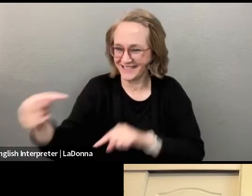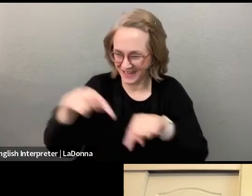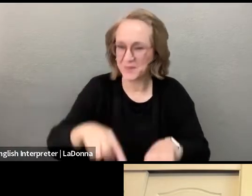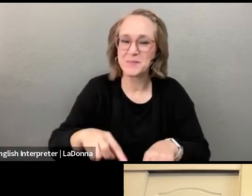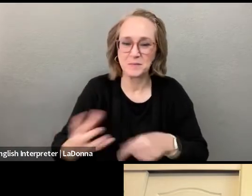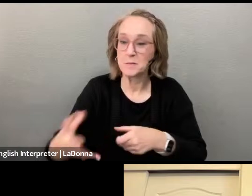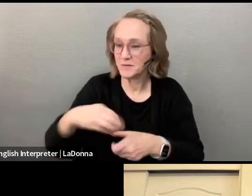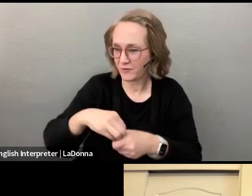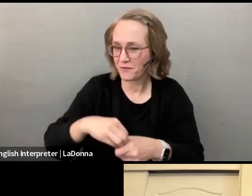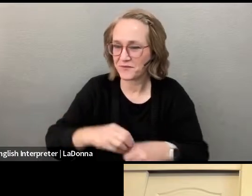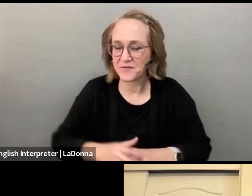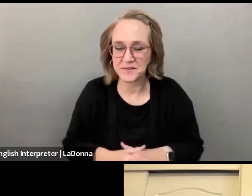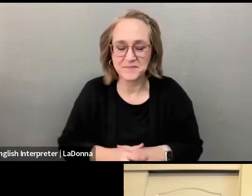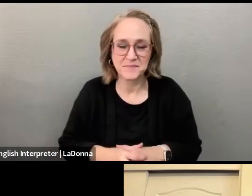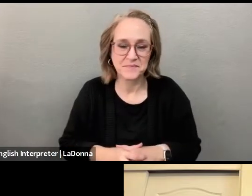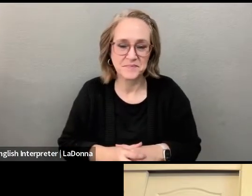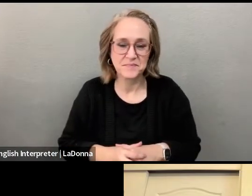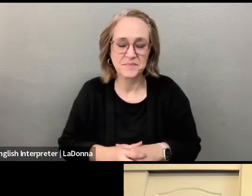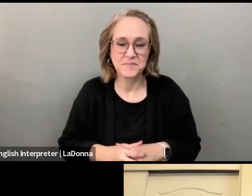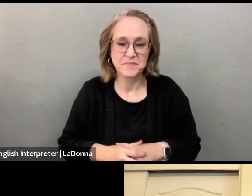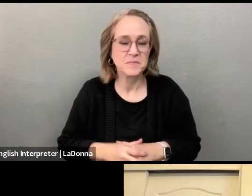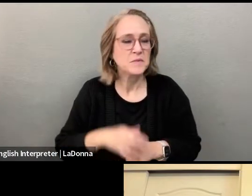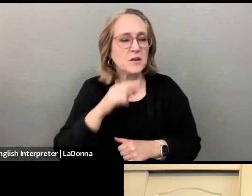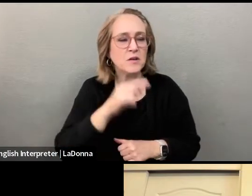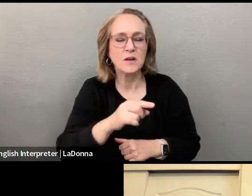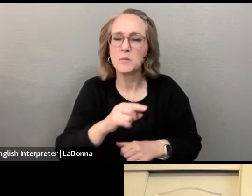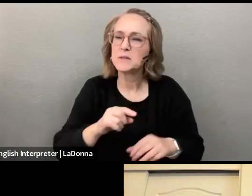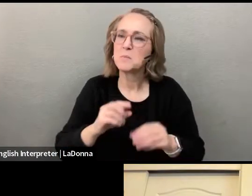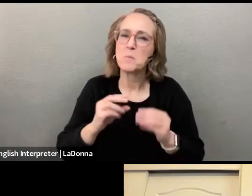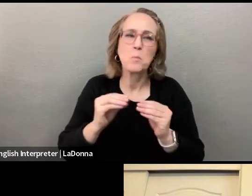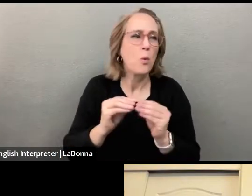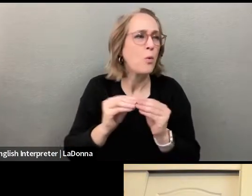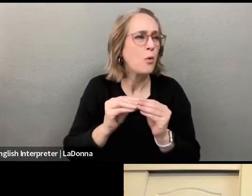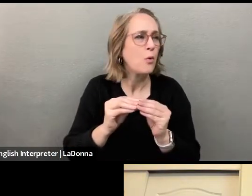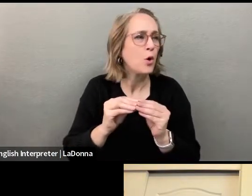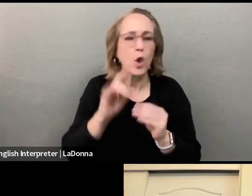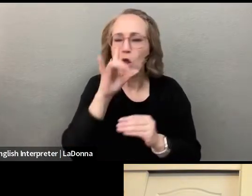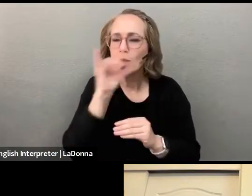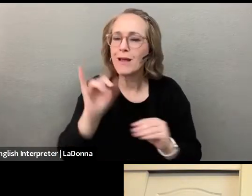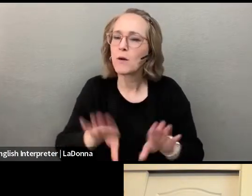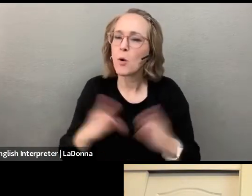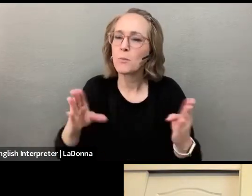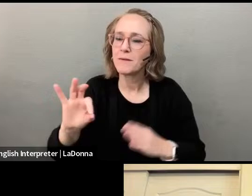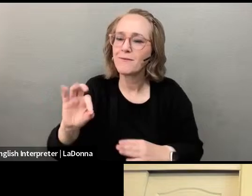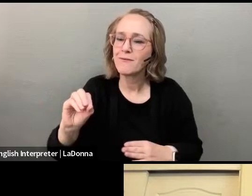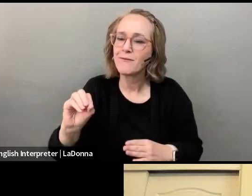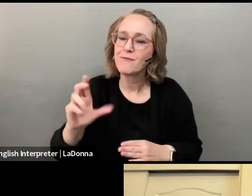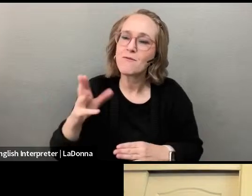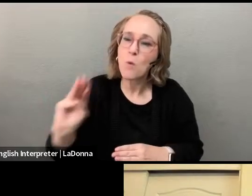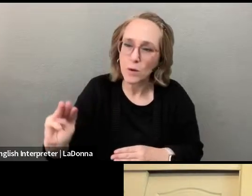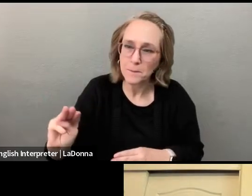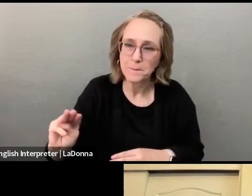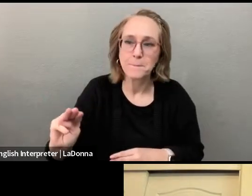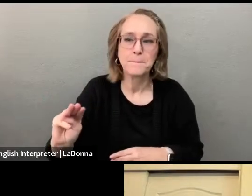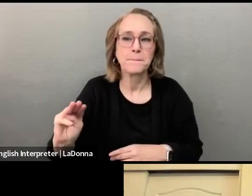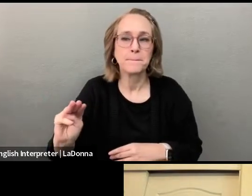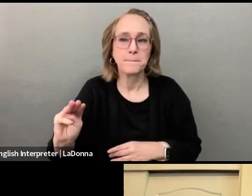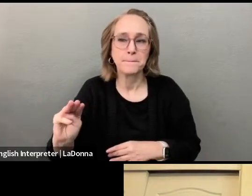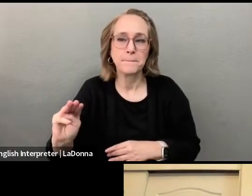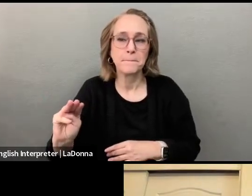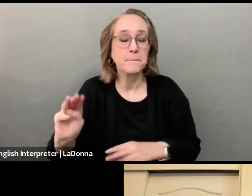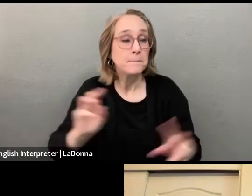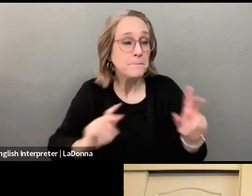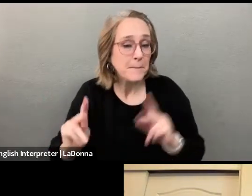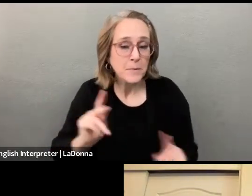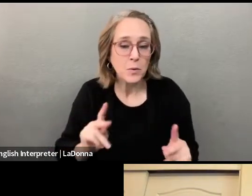also, and kind of did an open forum of how people enjoyed or what